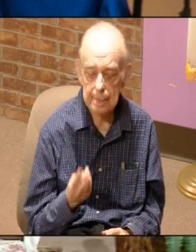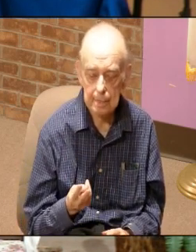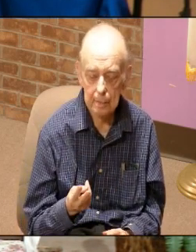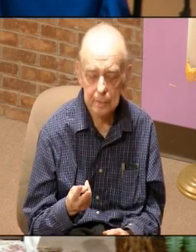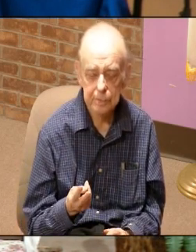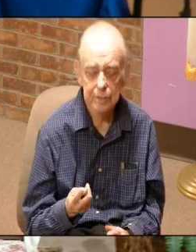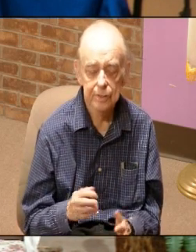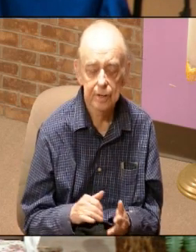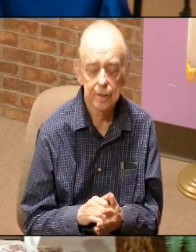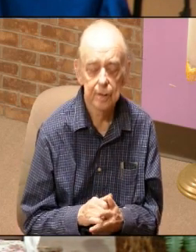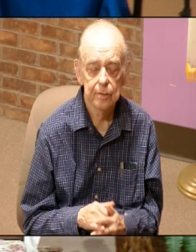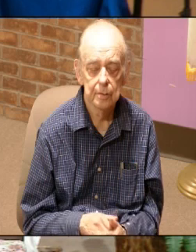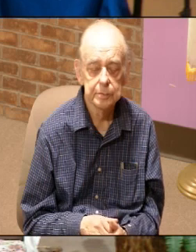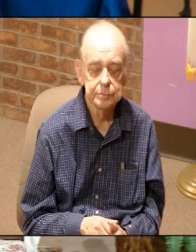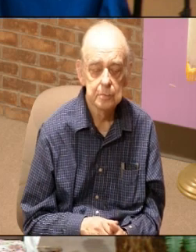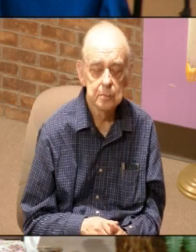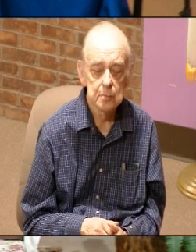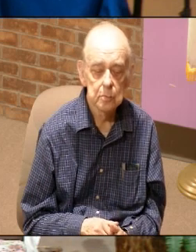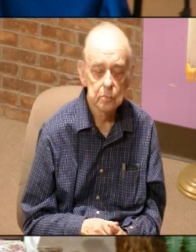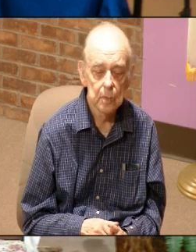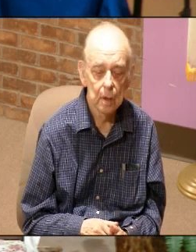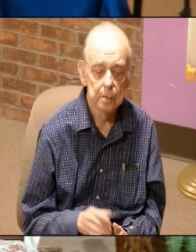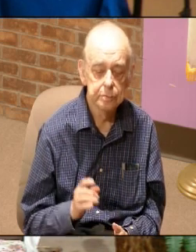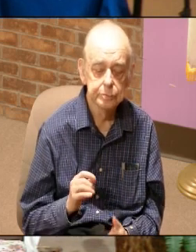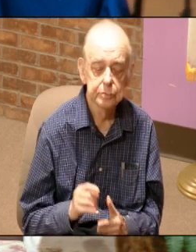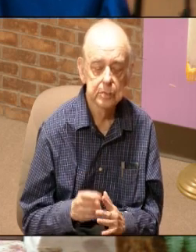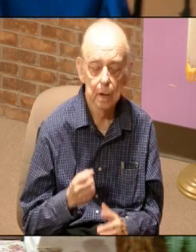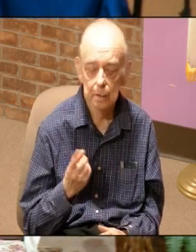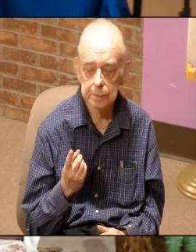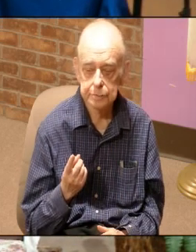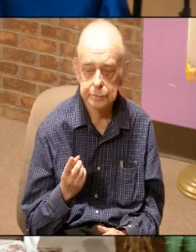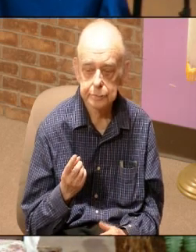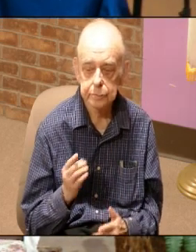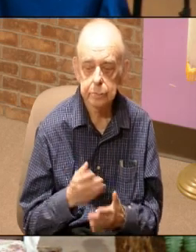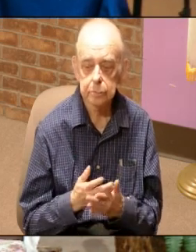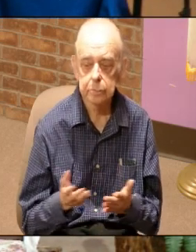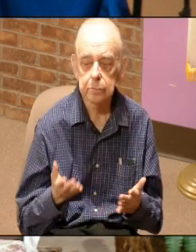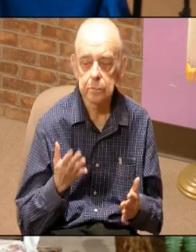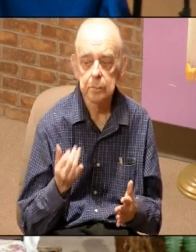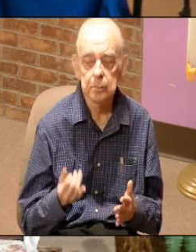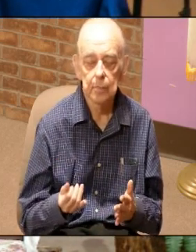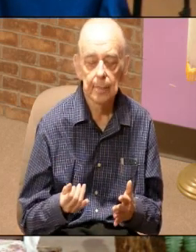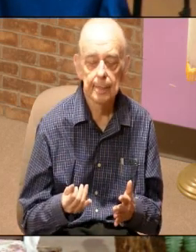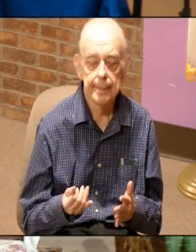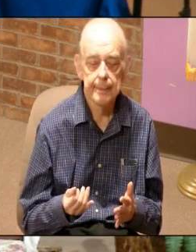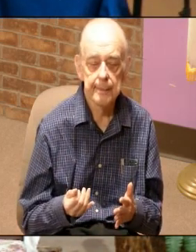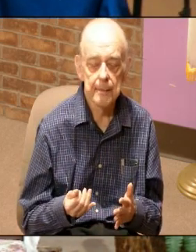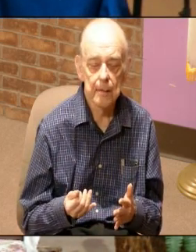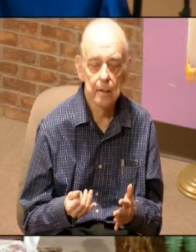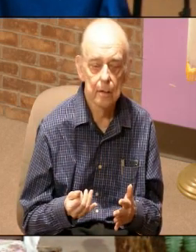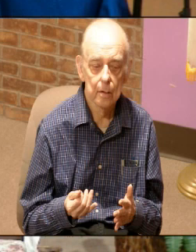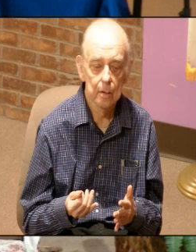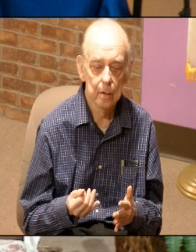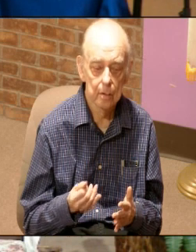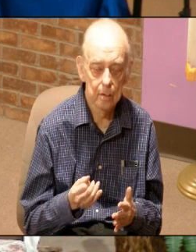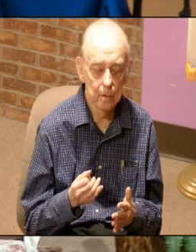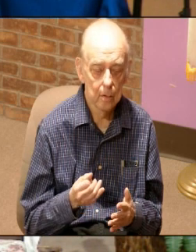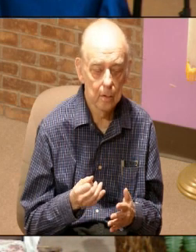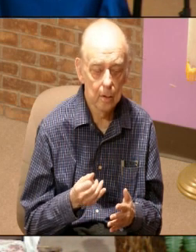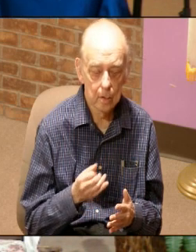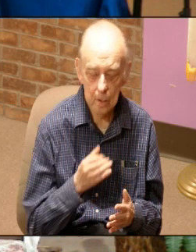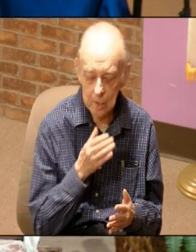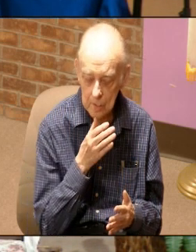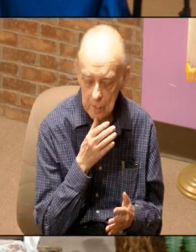look at this we begin to understand something because she called him